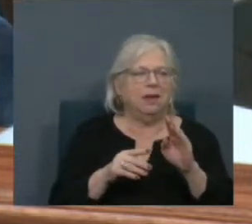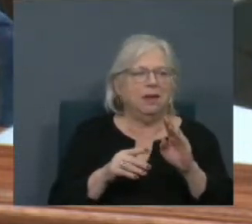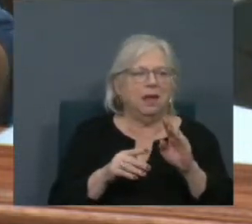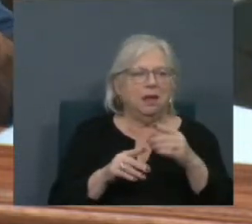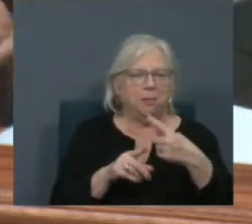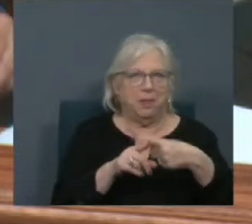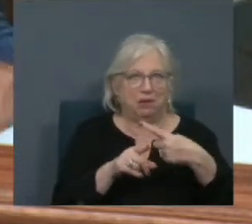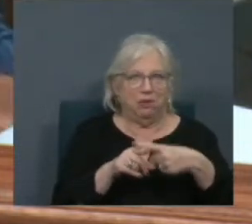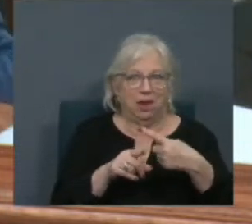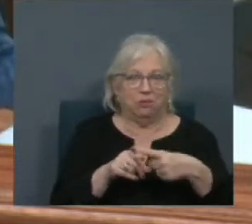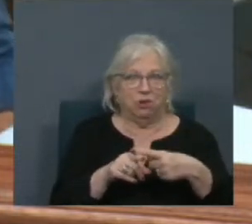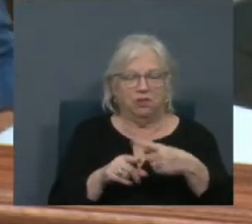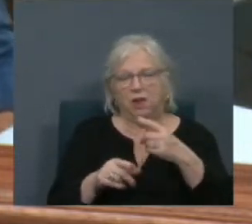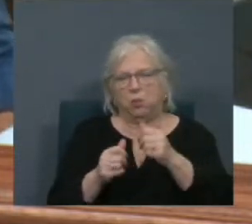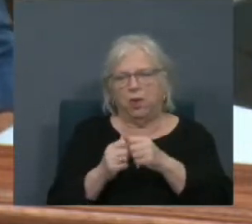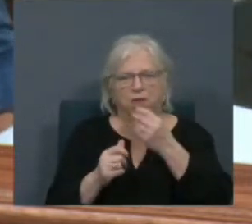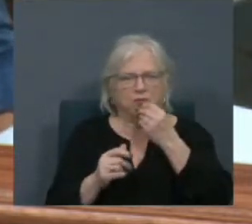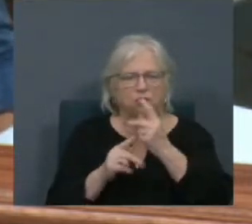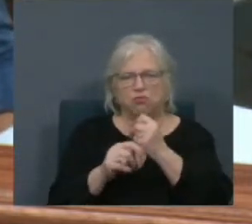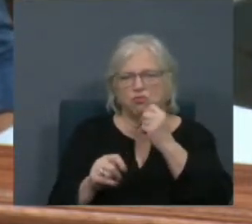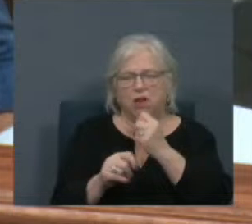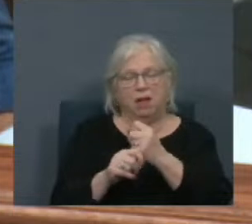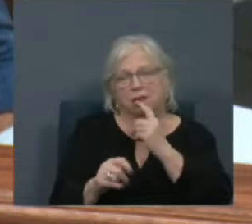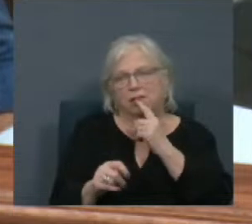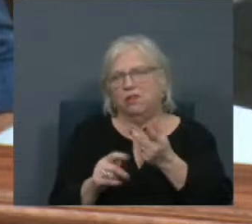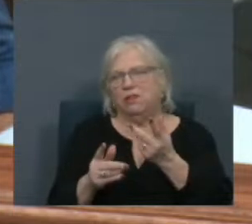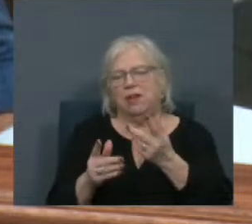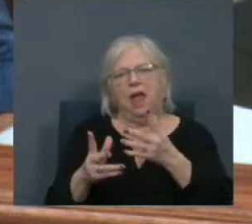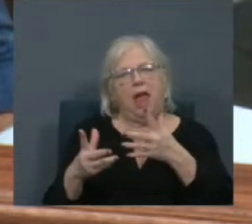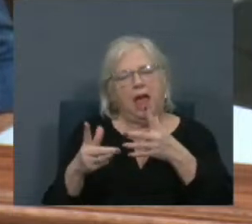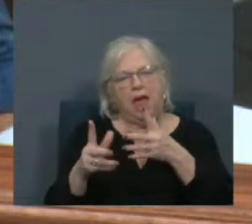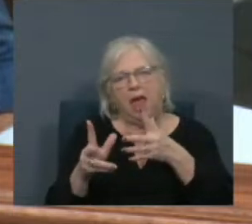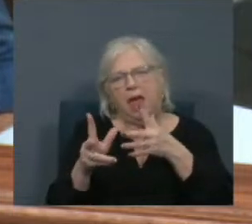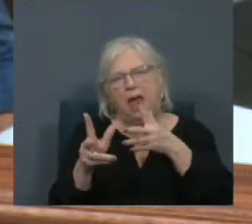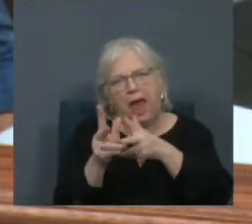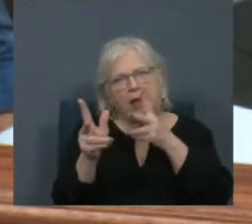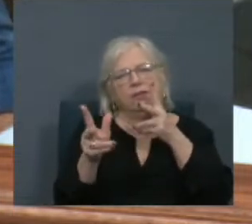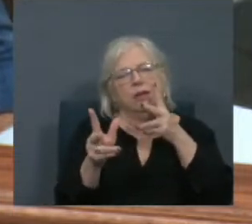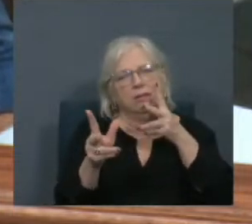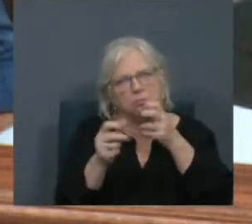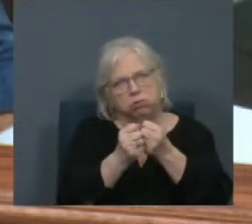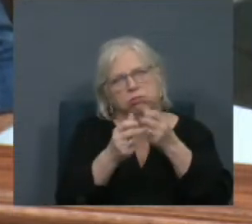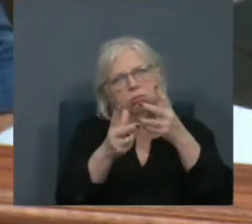the other business, it's just accidents after accidents.